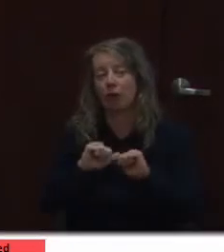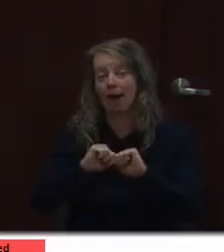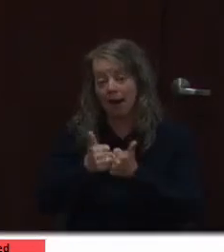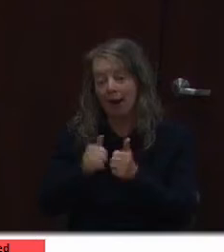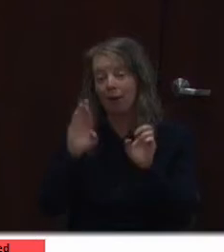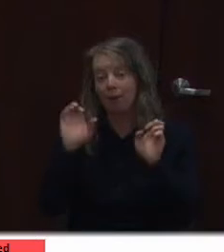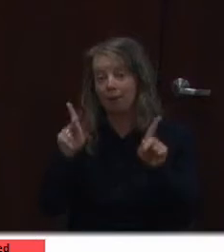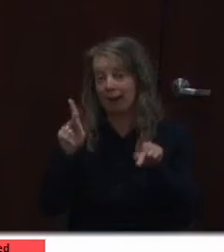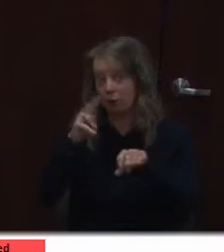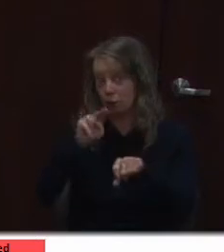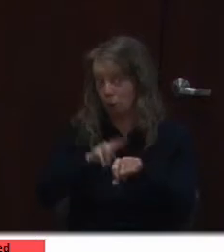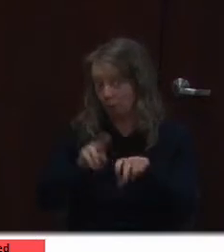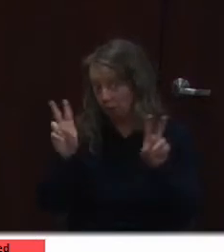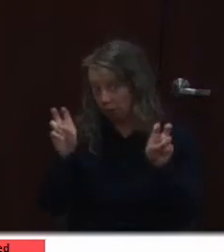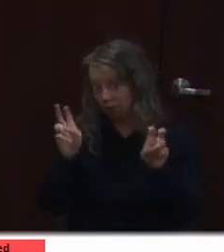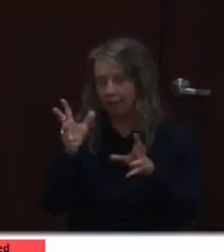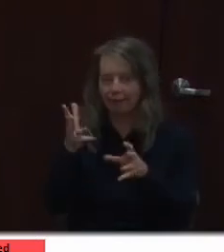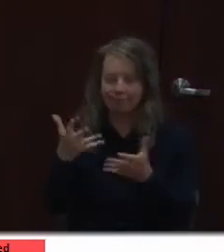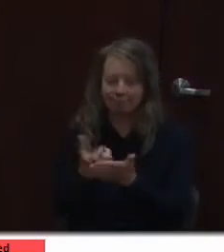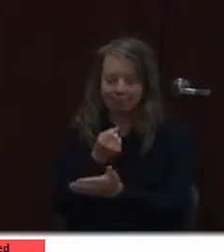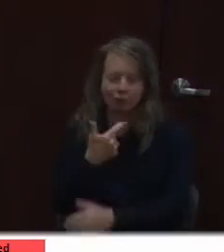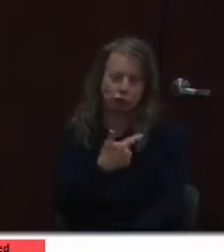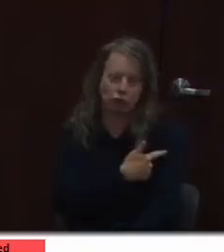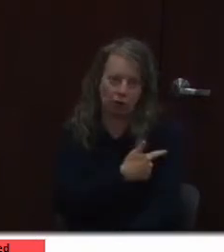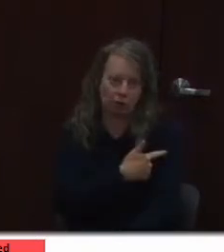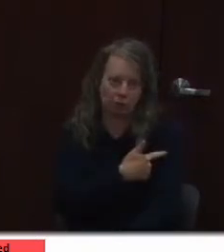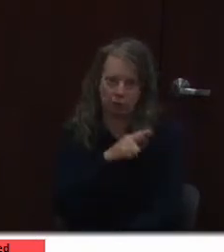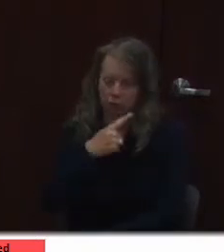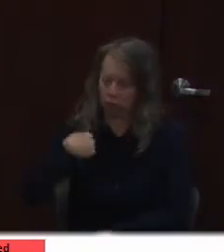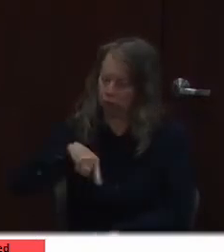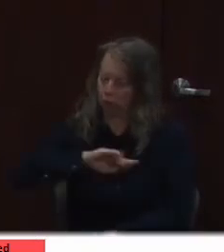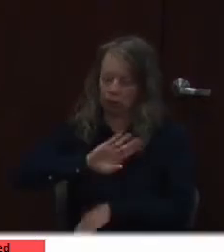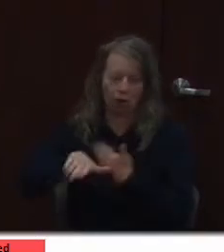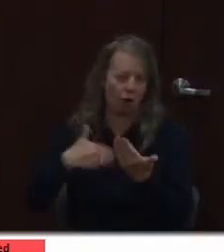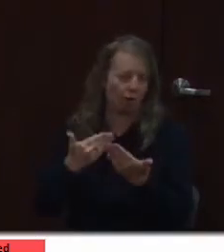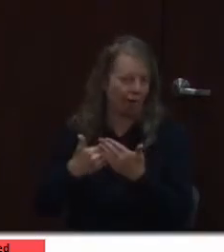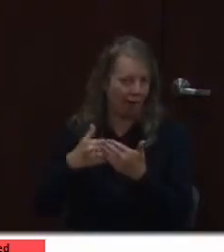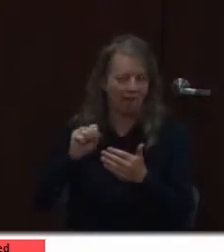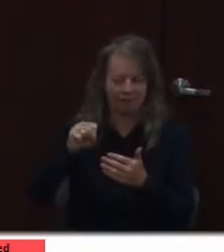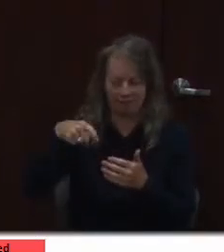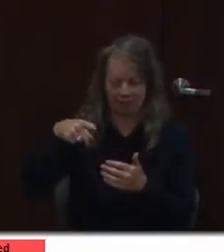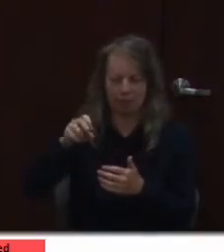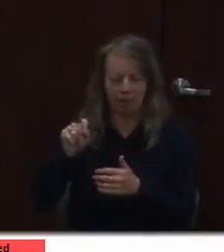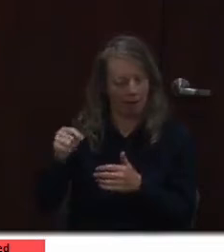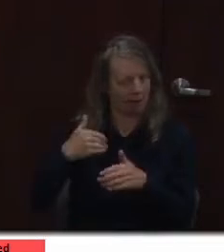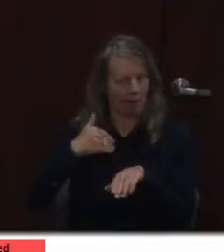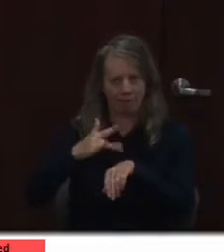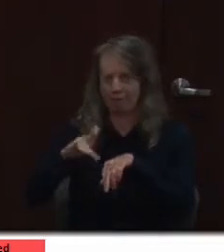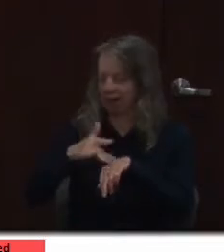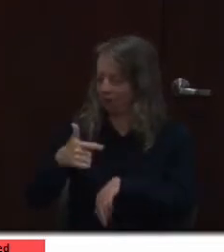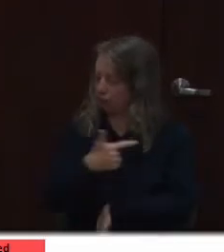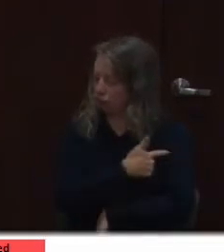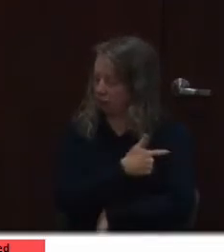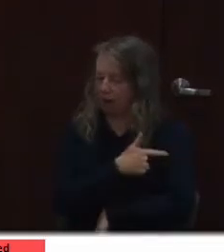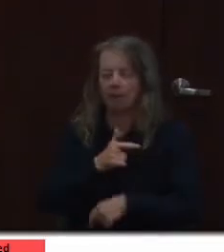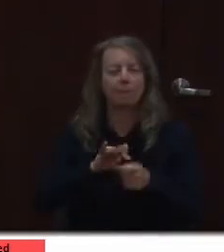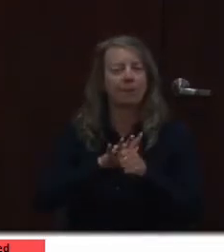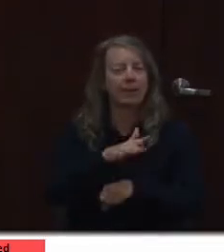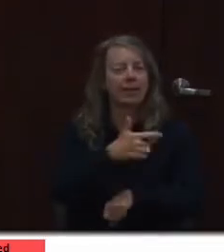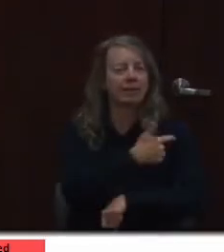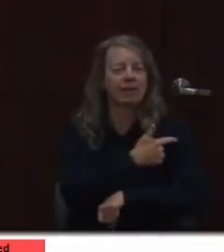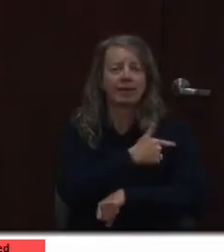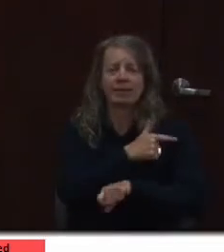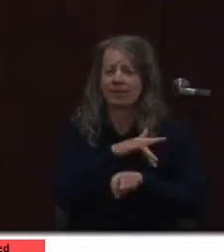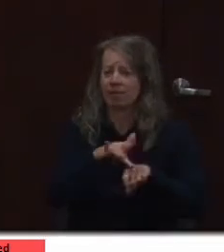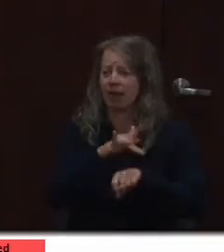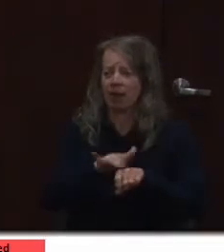your shot. We all now have a spot, and there is vaccine supply in many locations within our